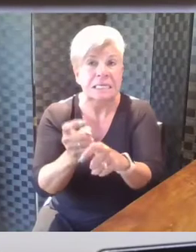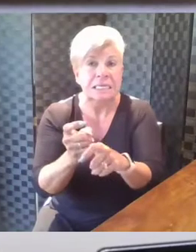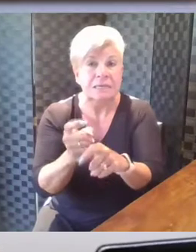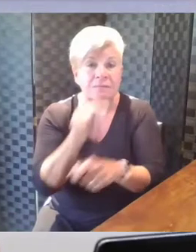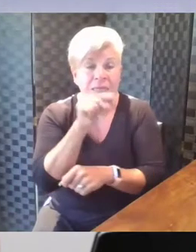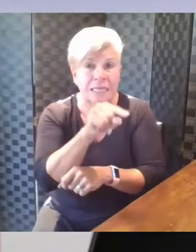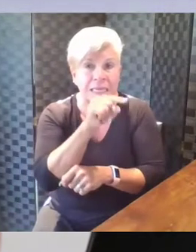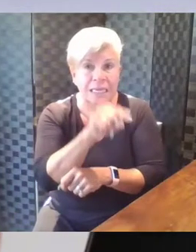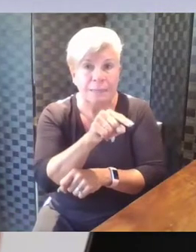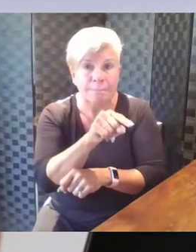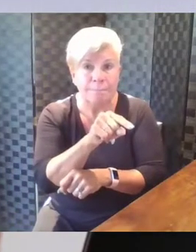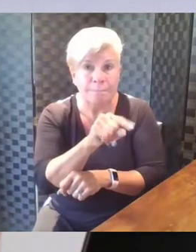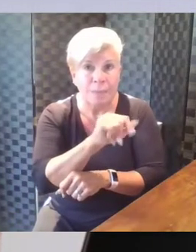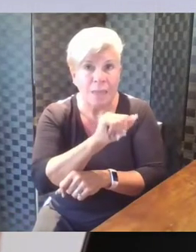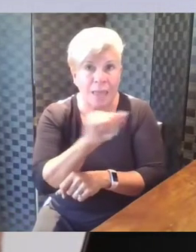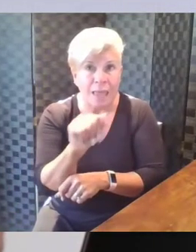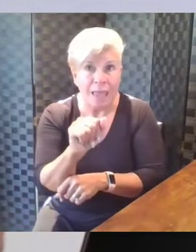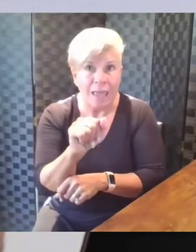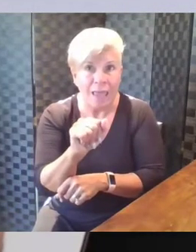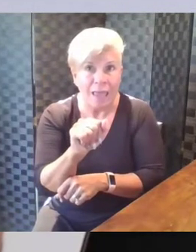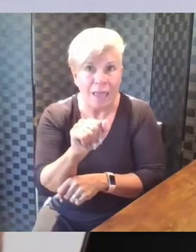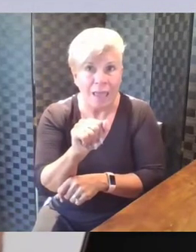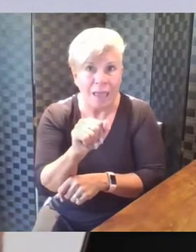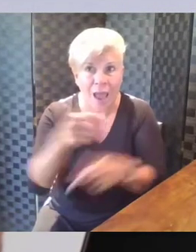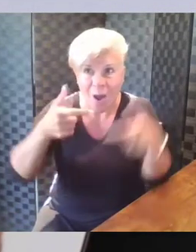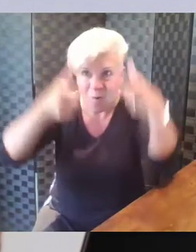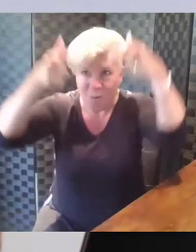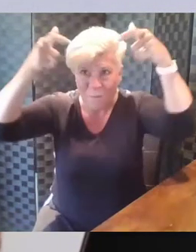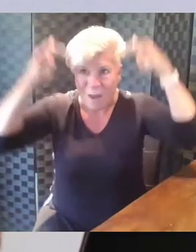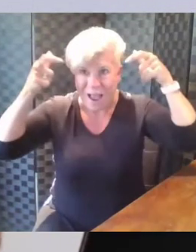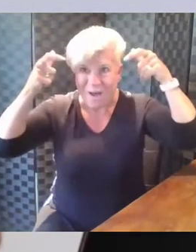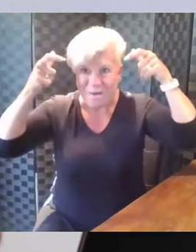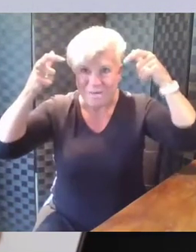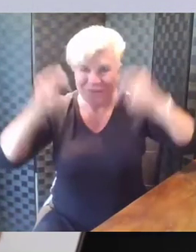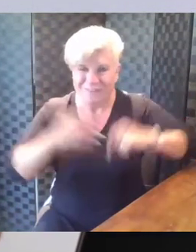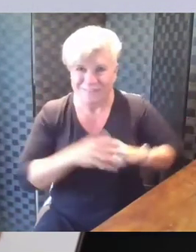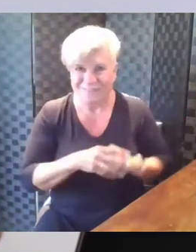him a crown.